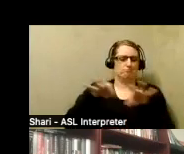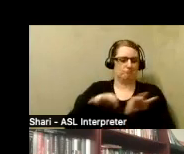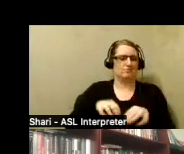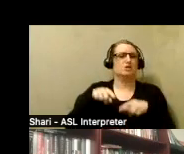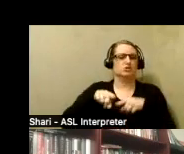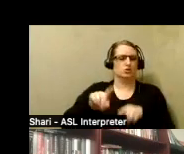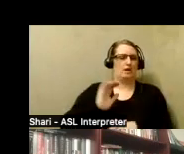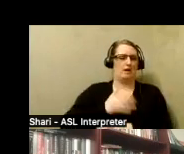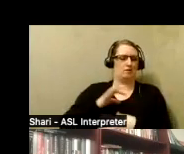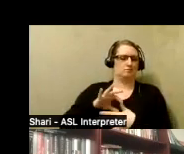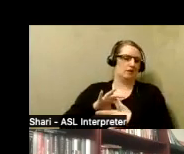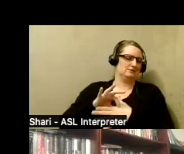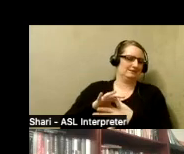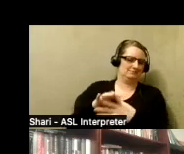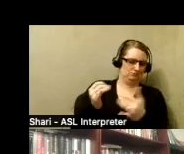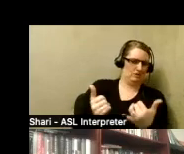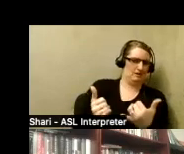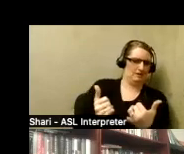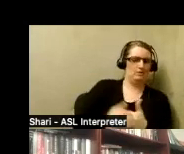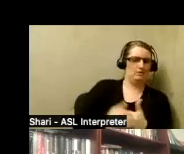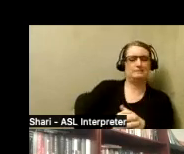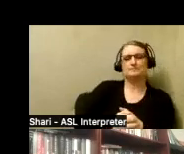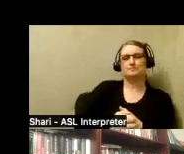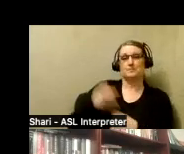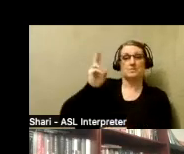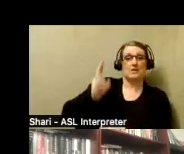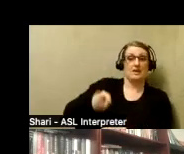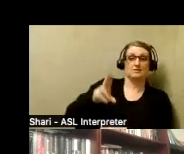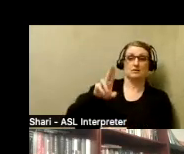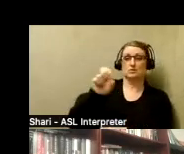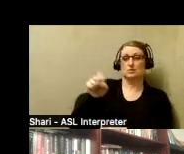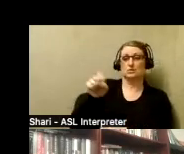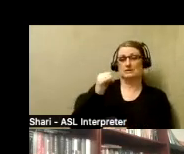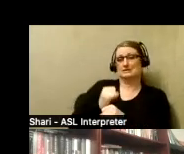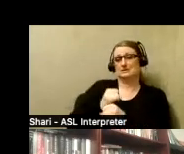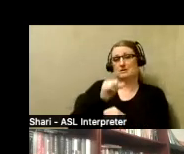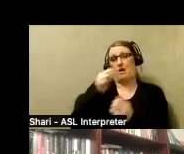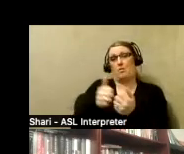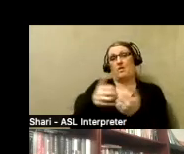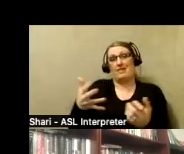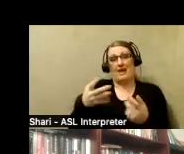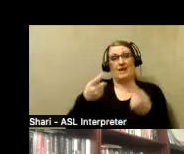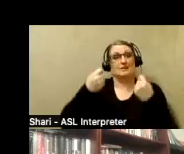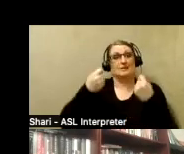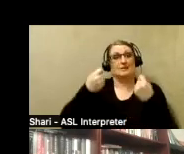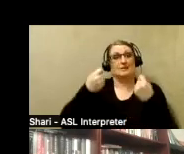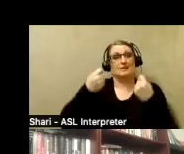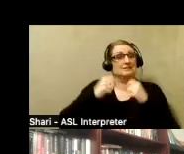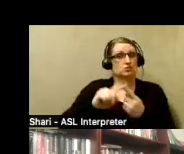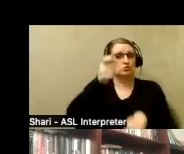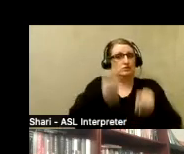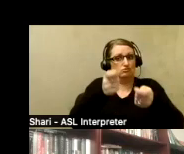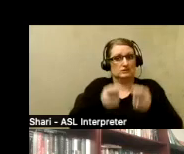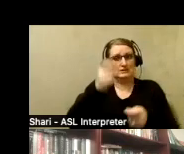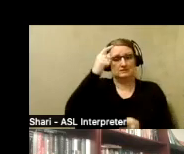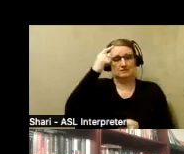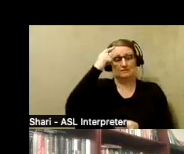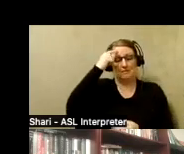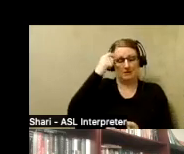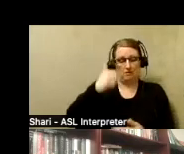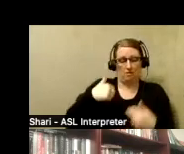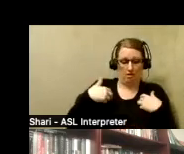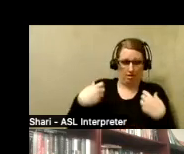content of what we'll get into today. But the history of U.S. institutions is not without attempts to reshape treatment of mental